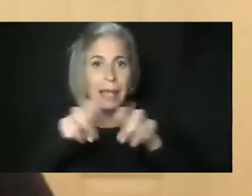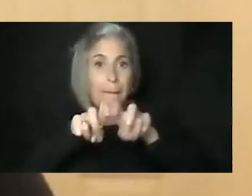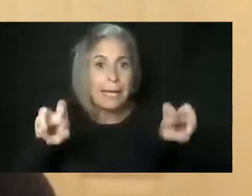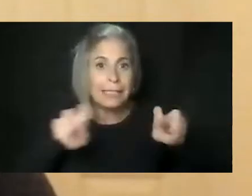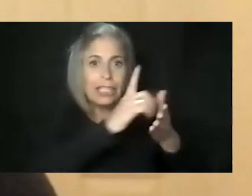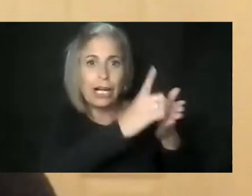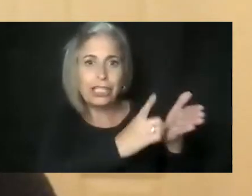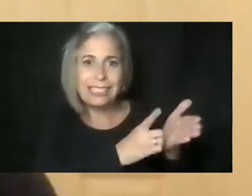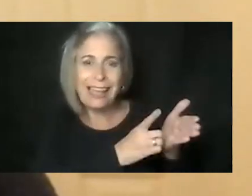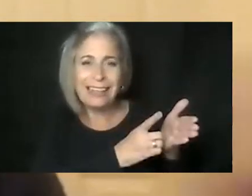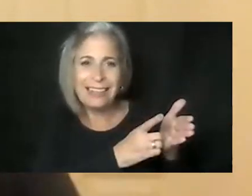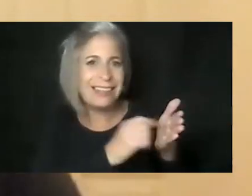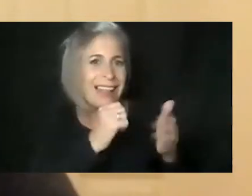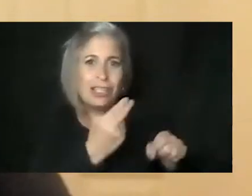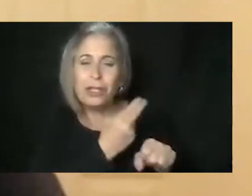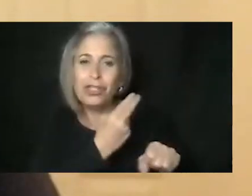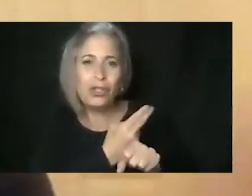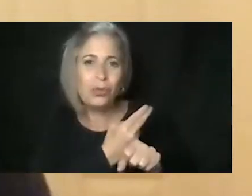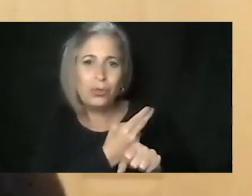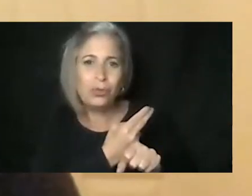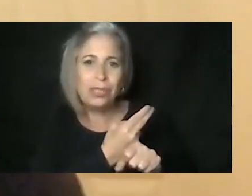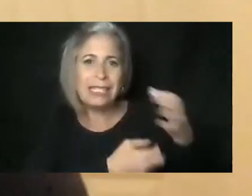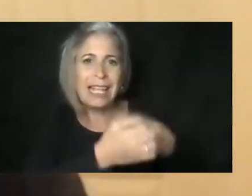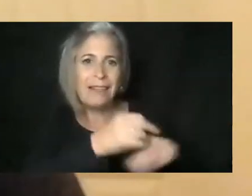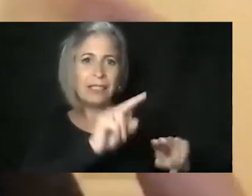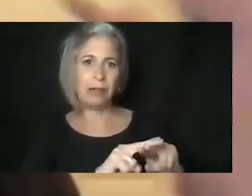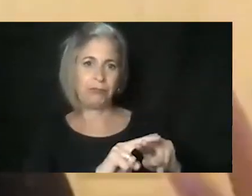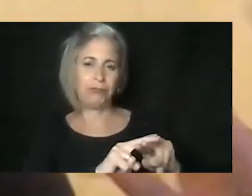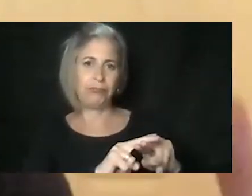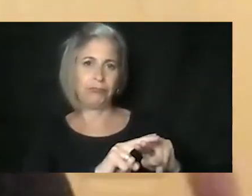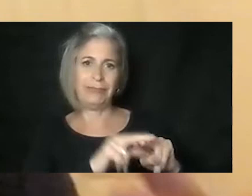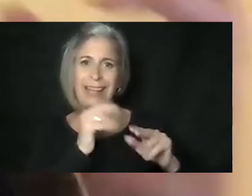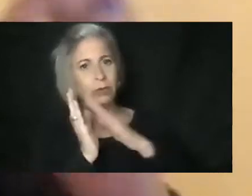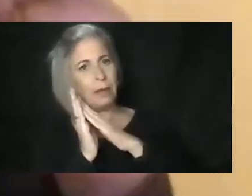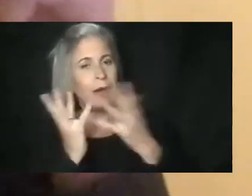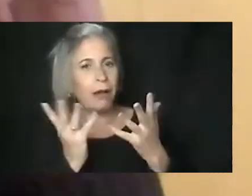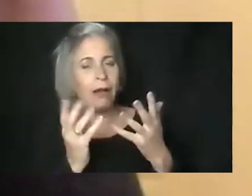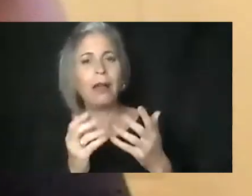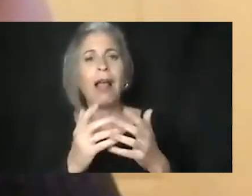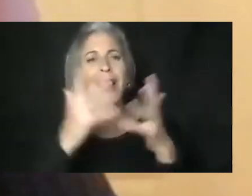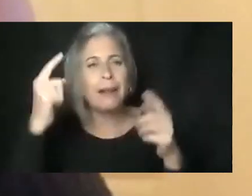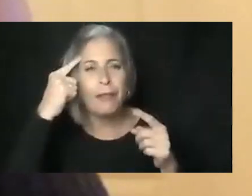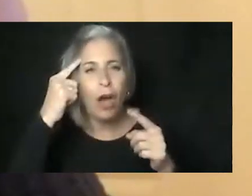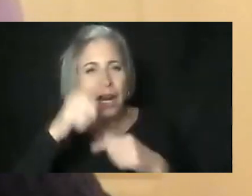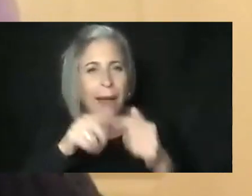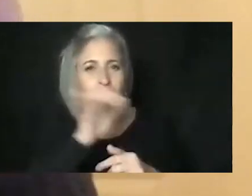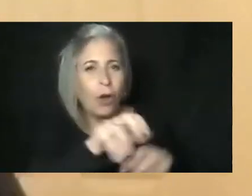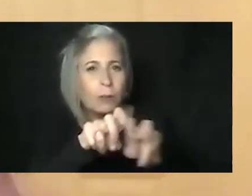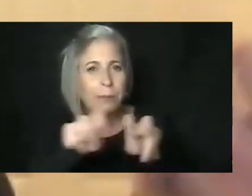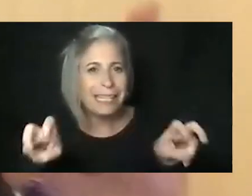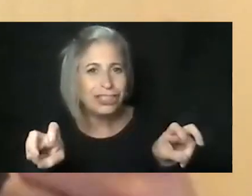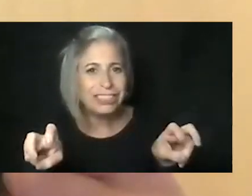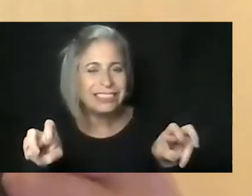designed so that it doesn't get used for sleeping instead of just sitting. And a lot of design thought goes into that.